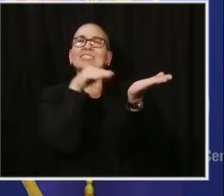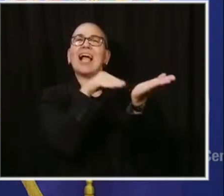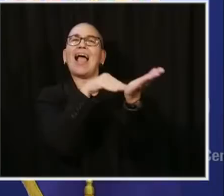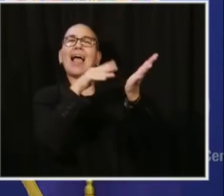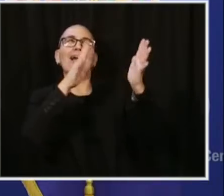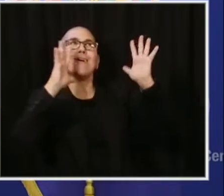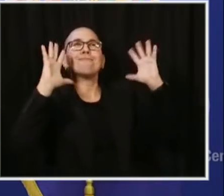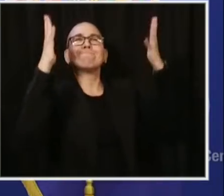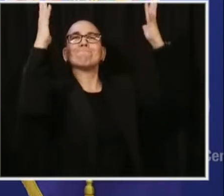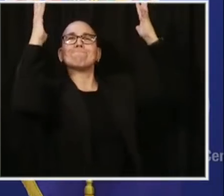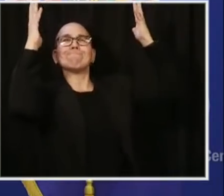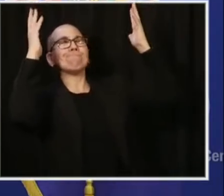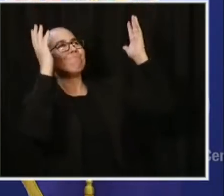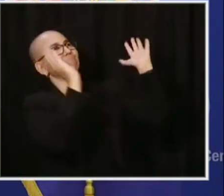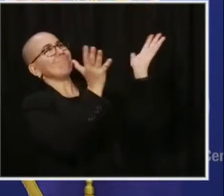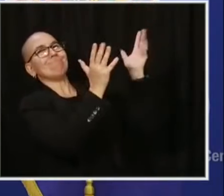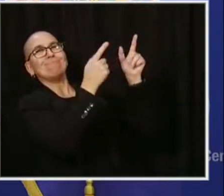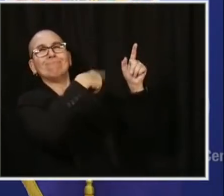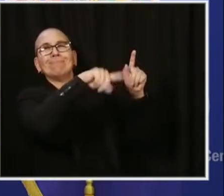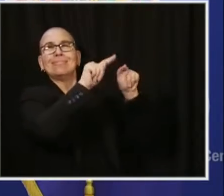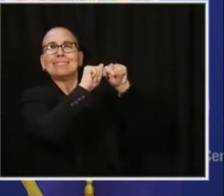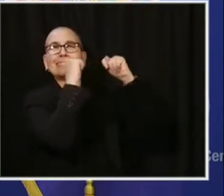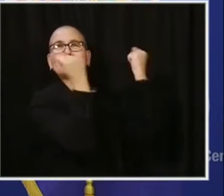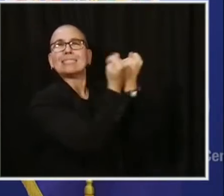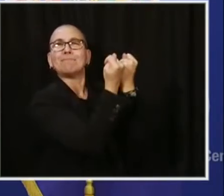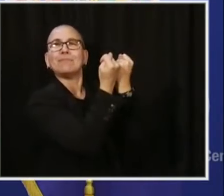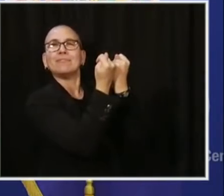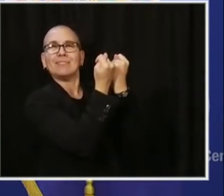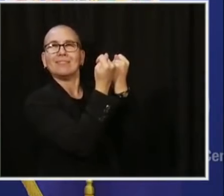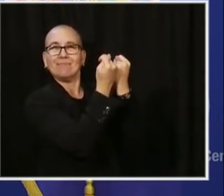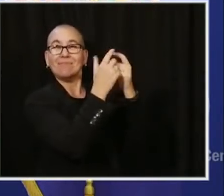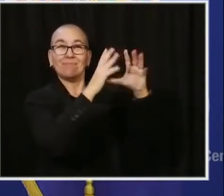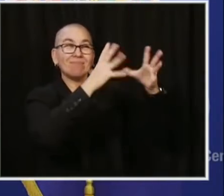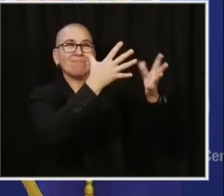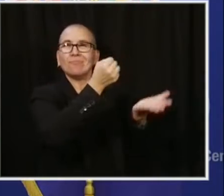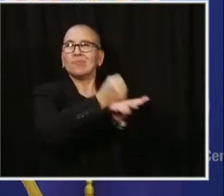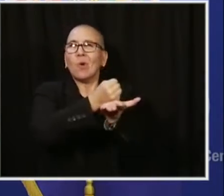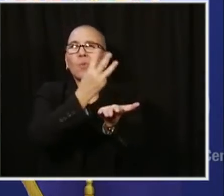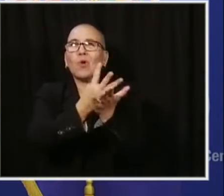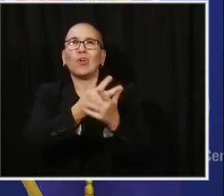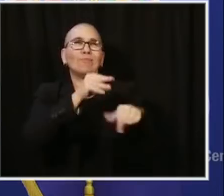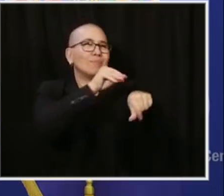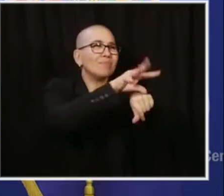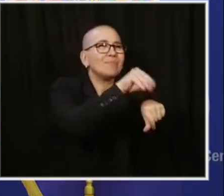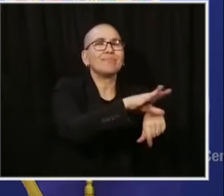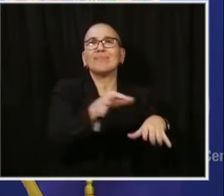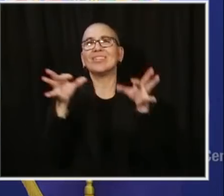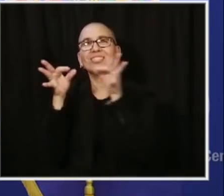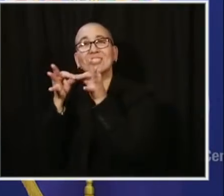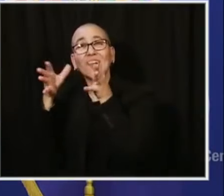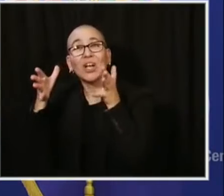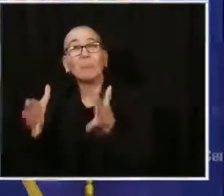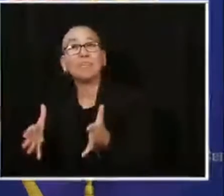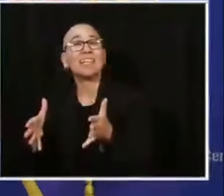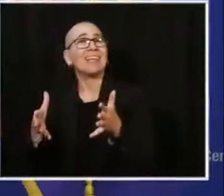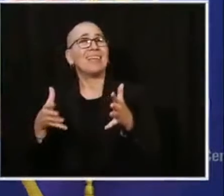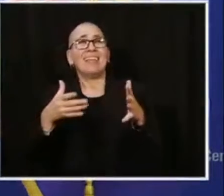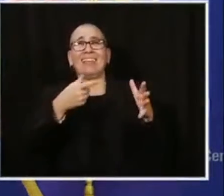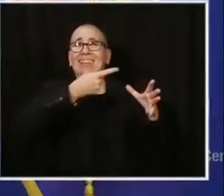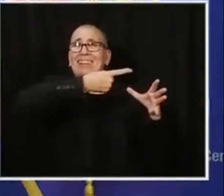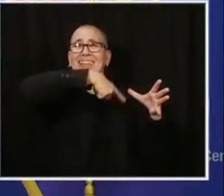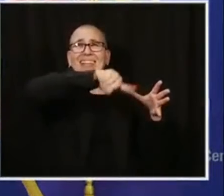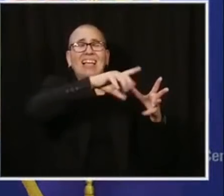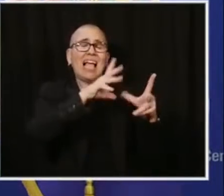services team, social work, interpreters, so many others. They come in day after day, giving their all for those patients with COVID,